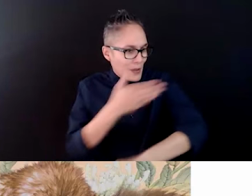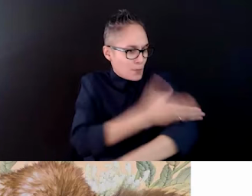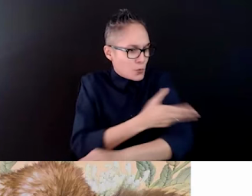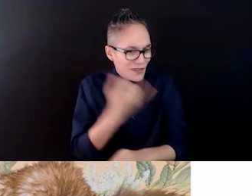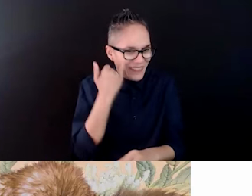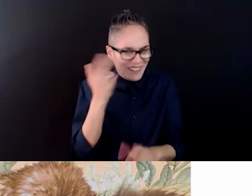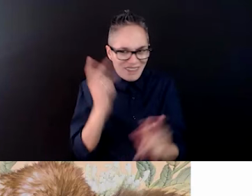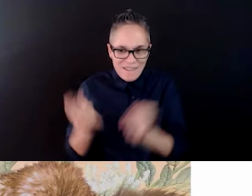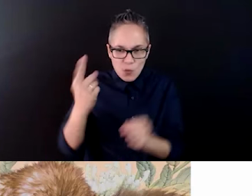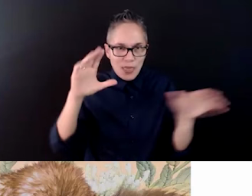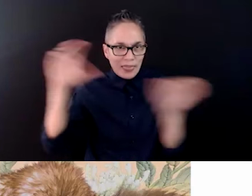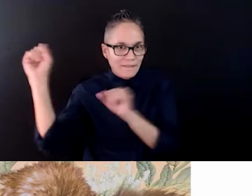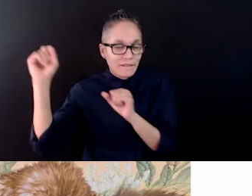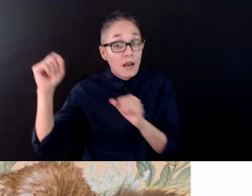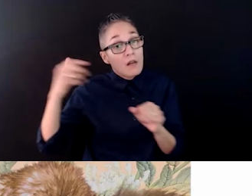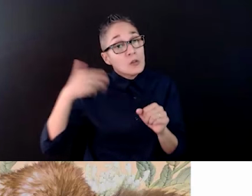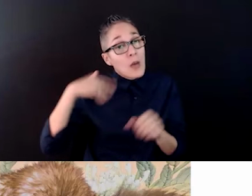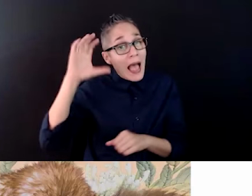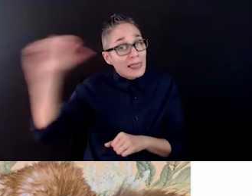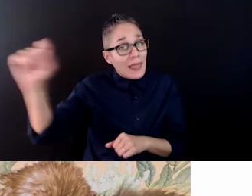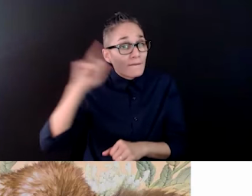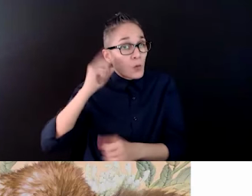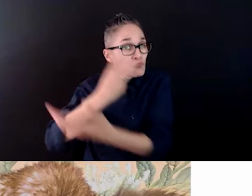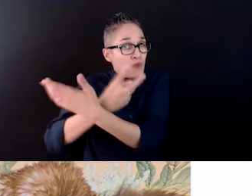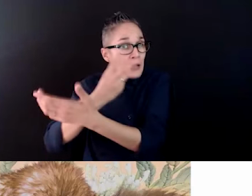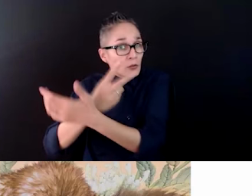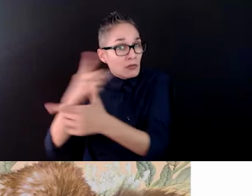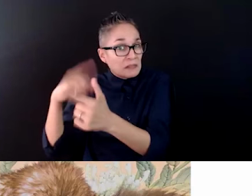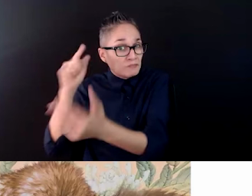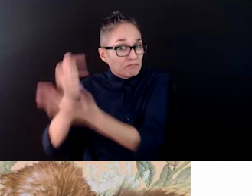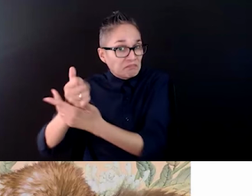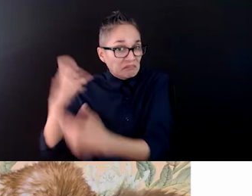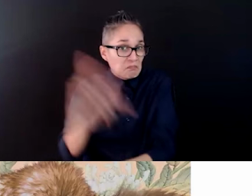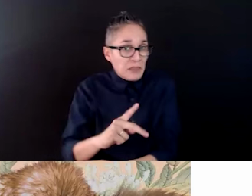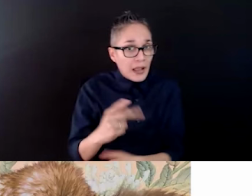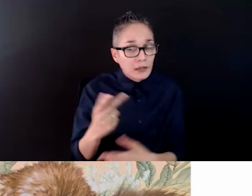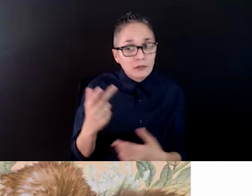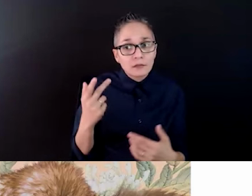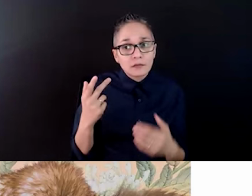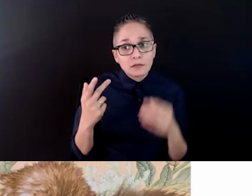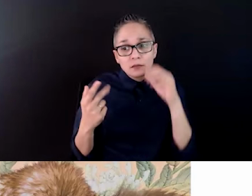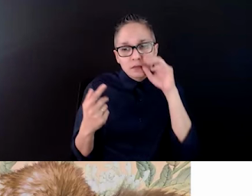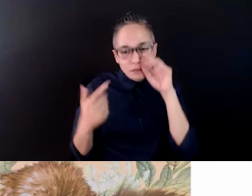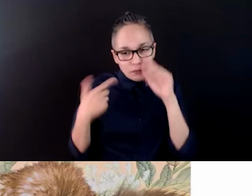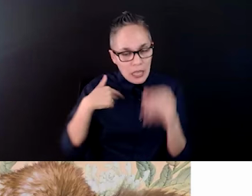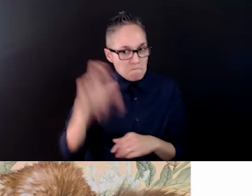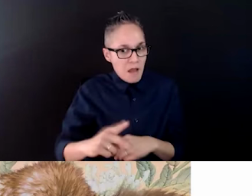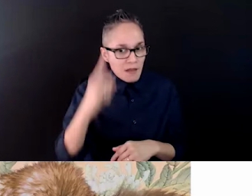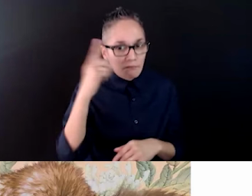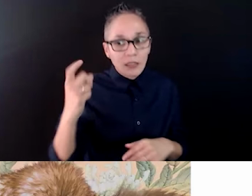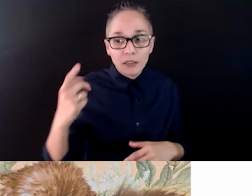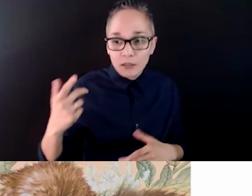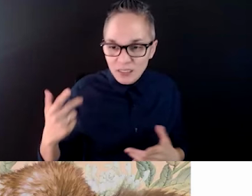I did leave to go to grad school, but then I came back. And I came back because, you